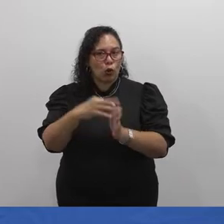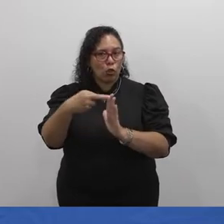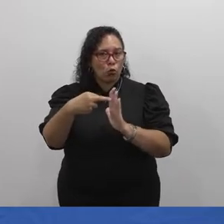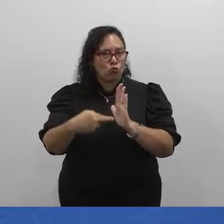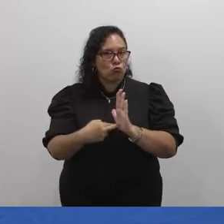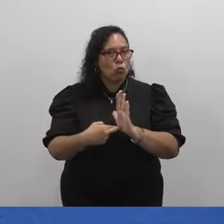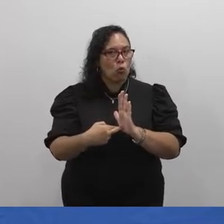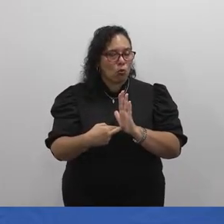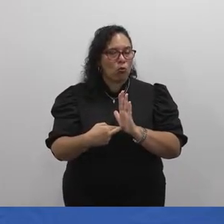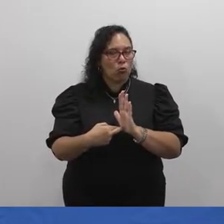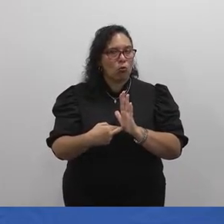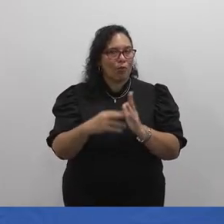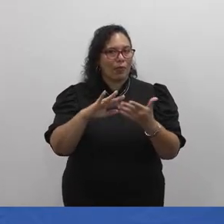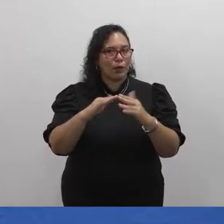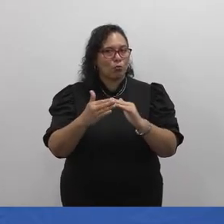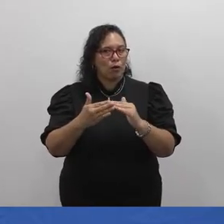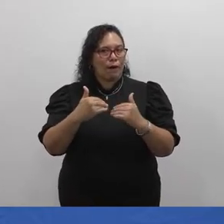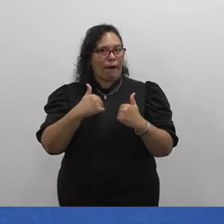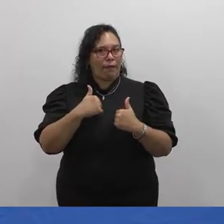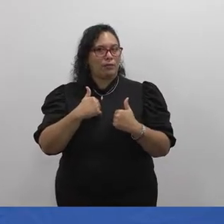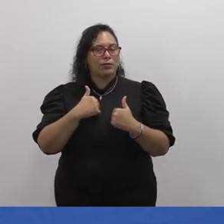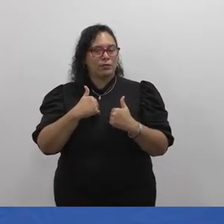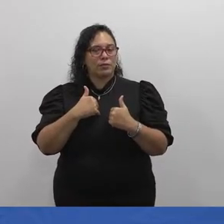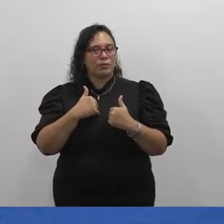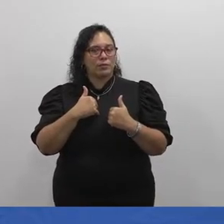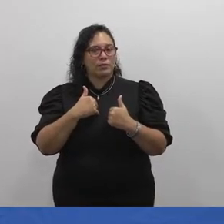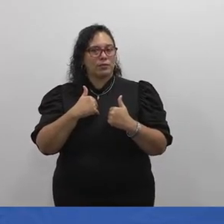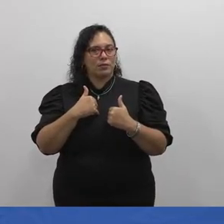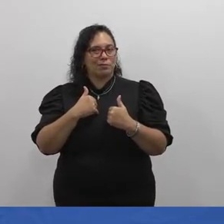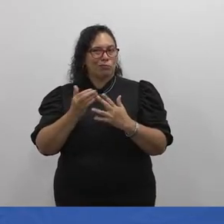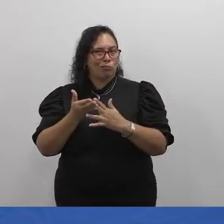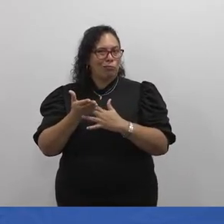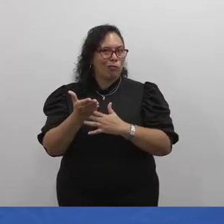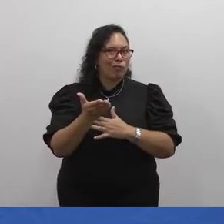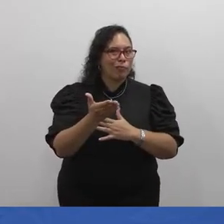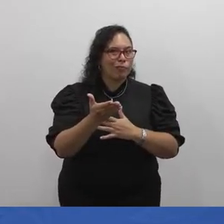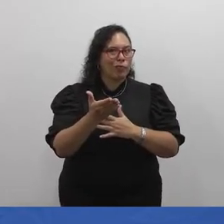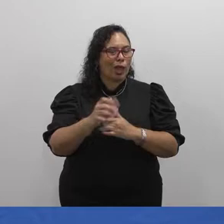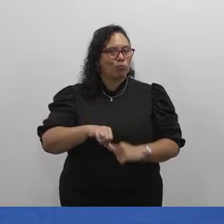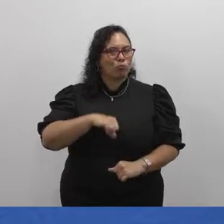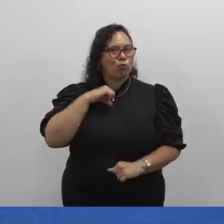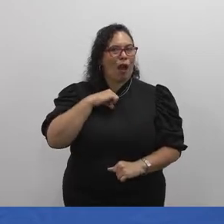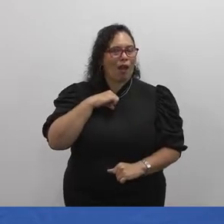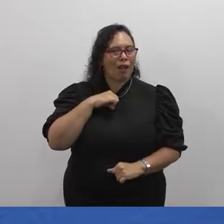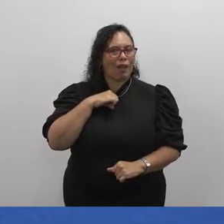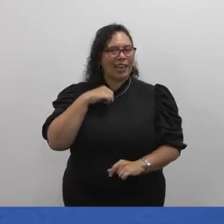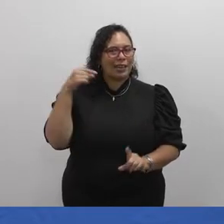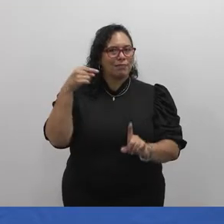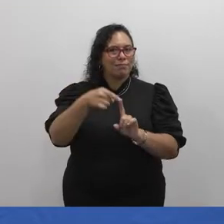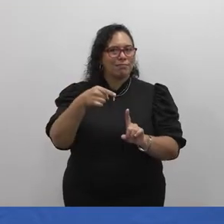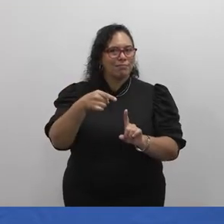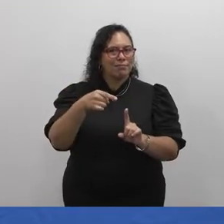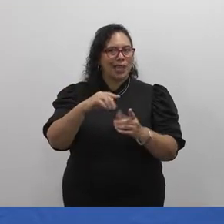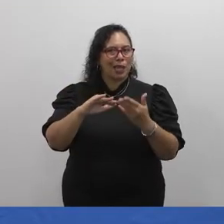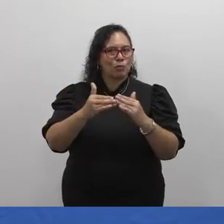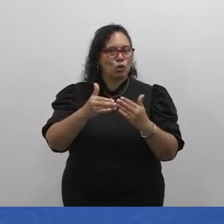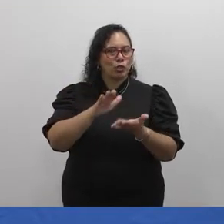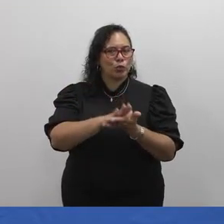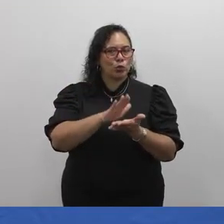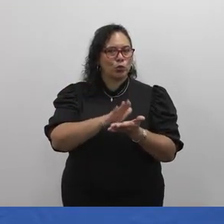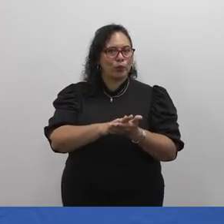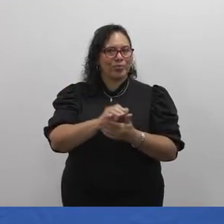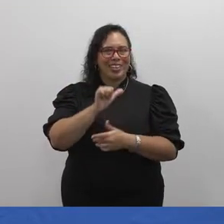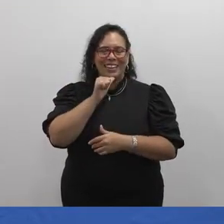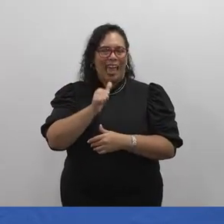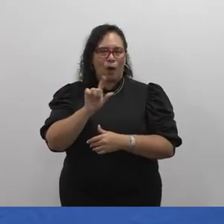community has vis-a-vis having pride in the school, not just in terms of